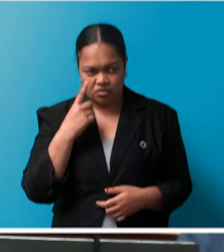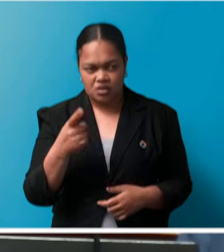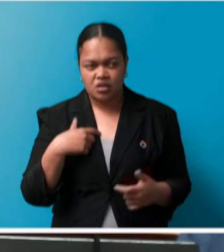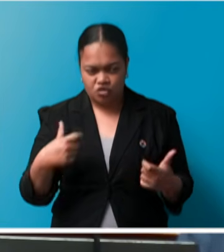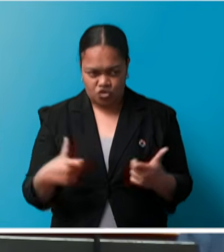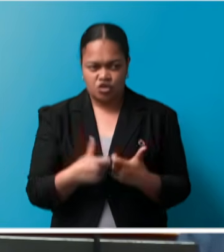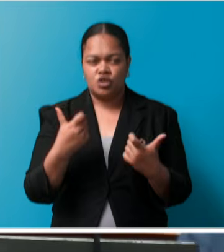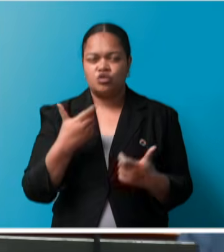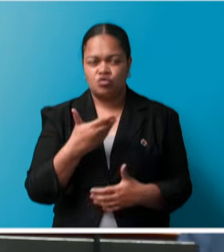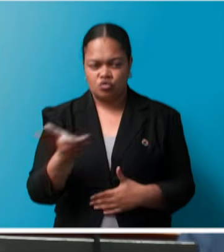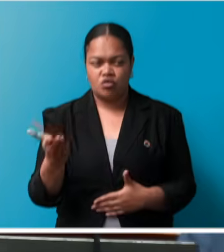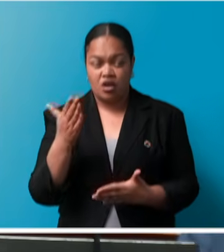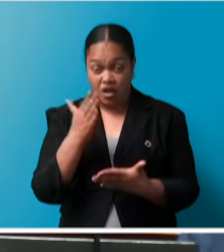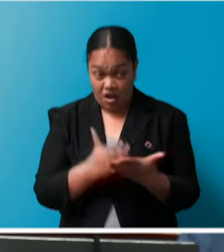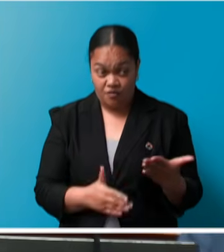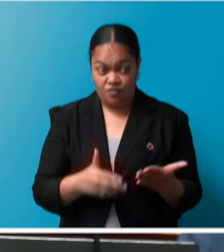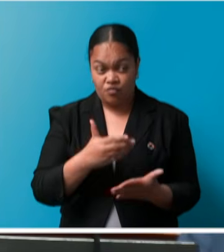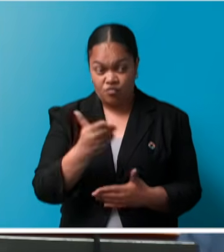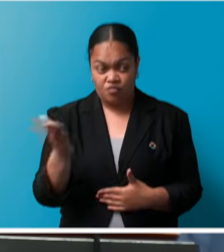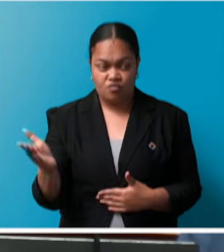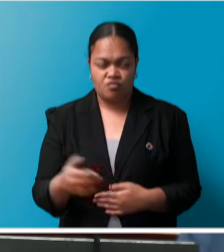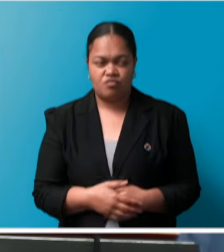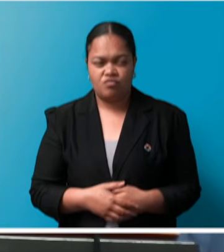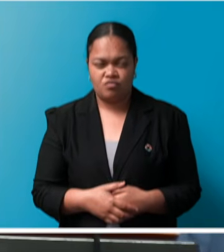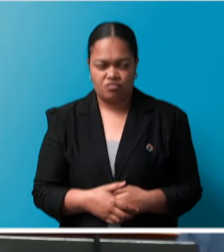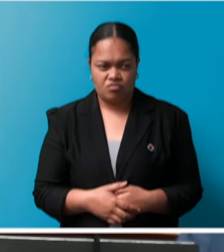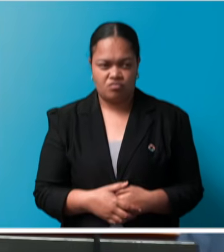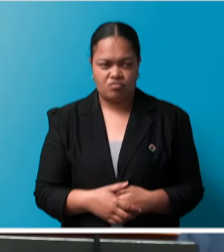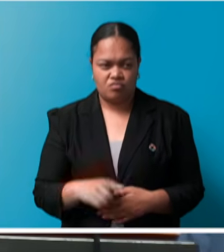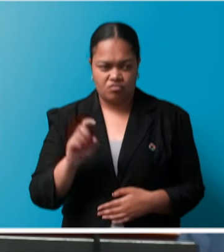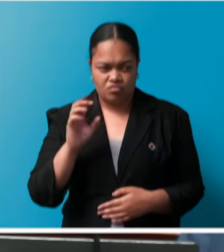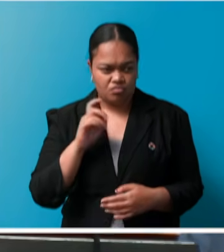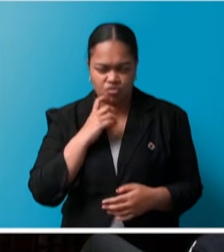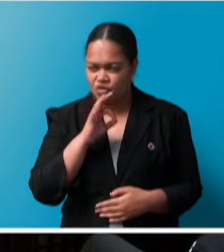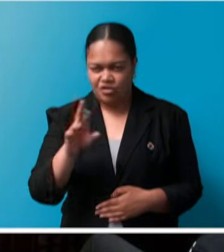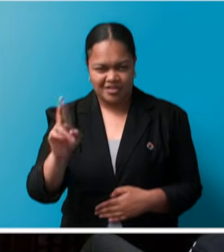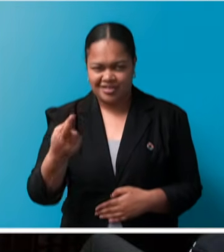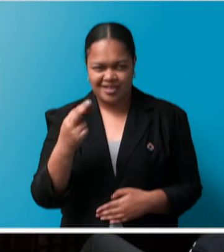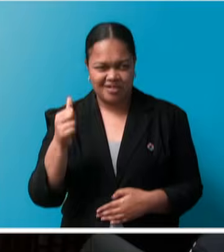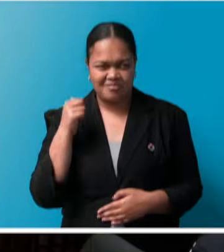half of you will not return back. We're not going to say.